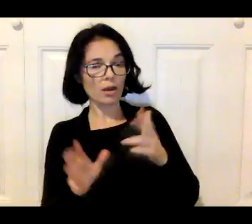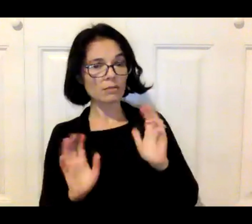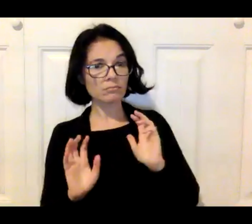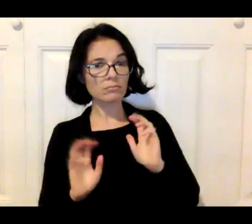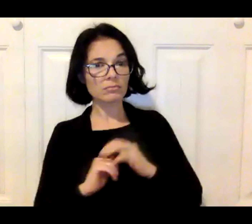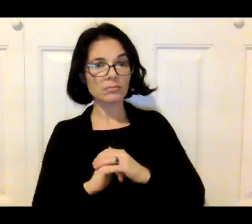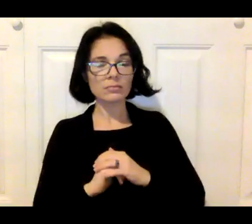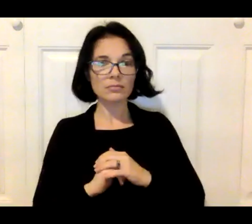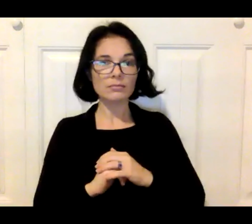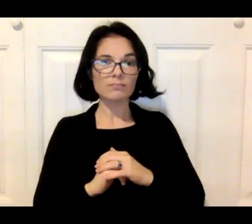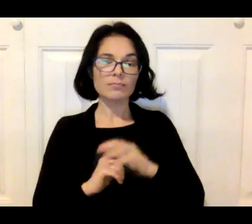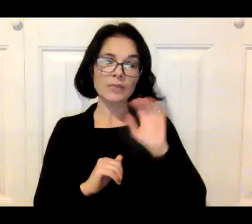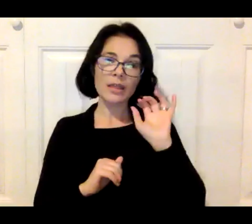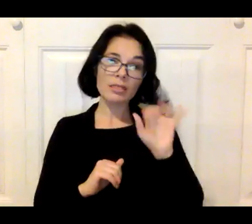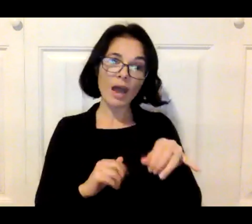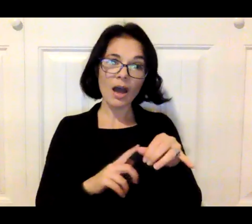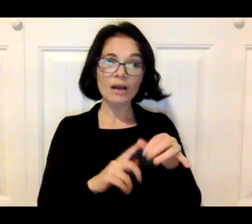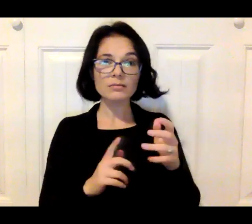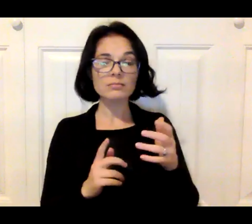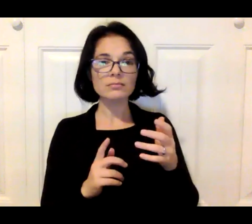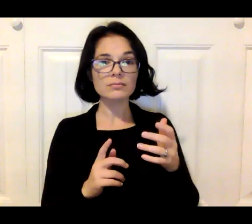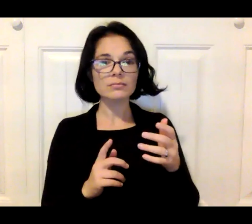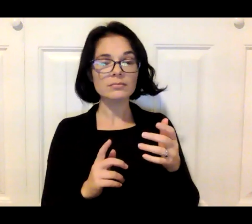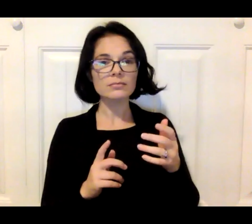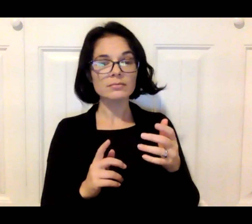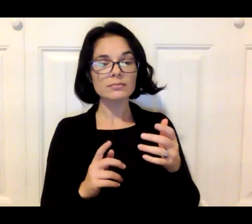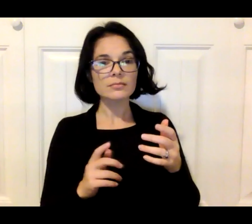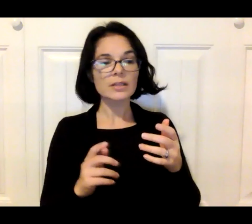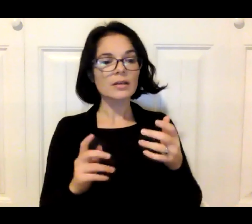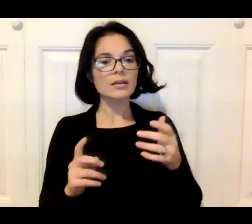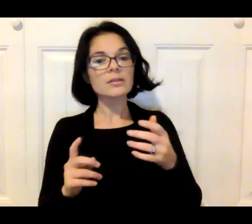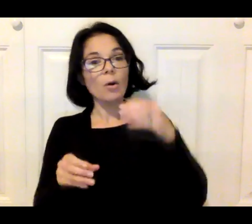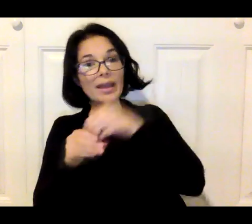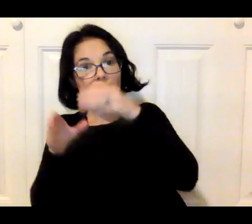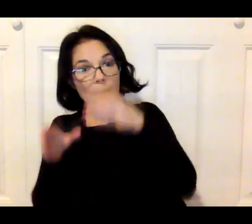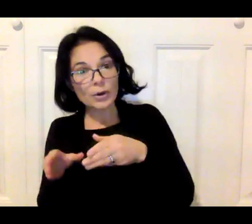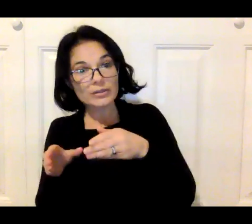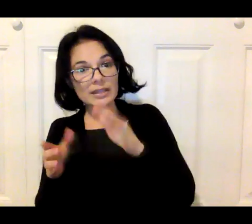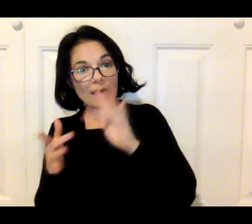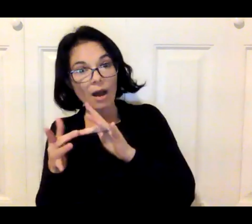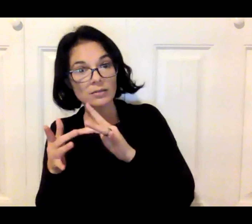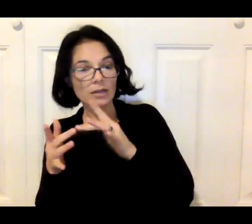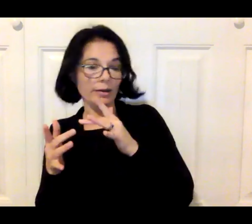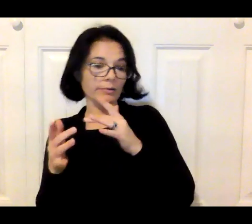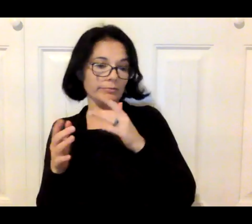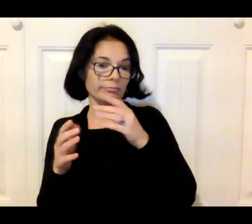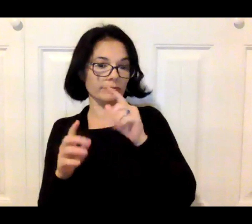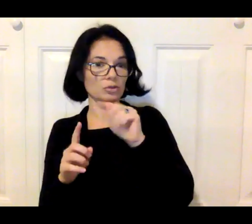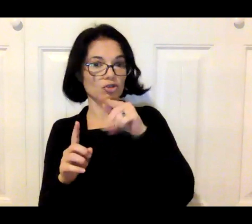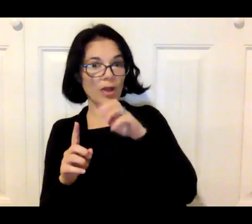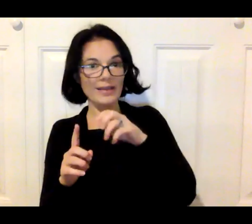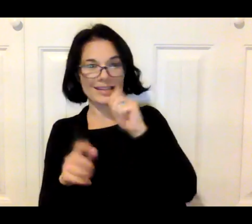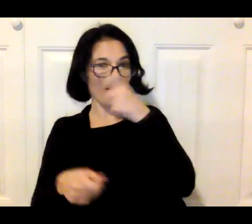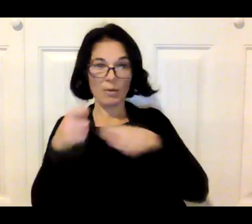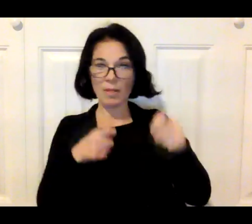in addition to in-person contact tracing or, with someone who calls you. It's not meant to replace